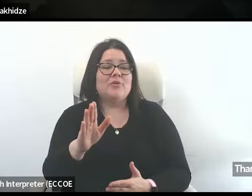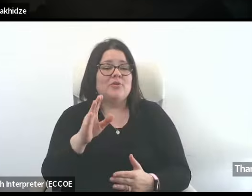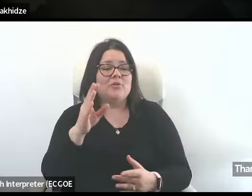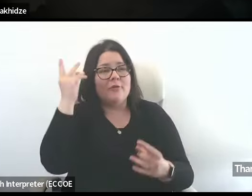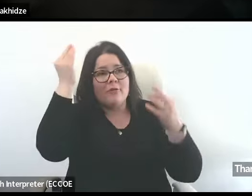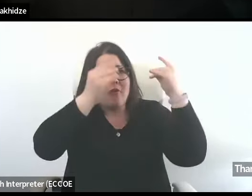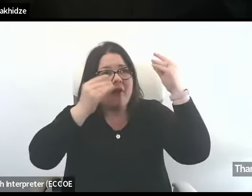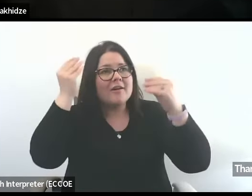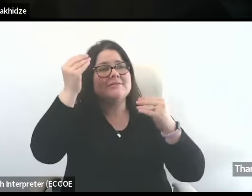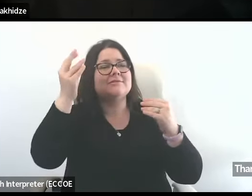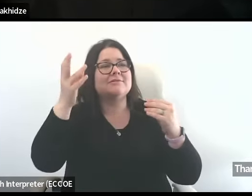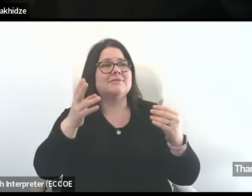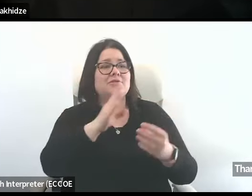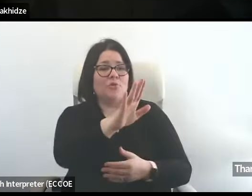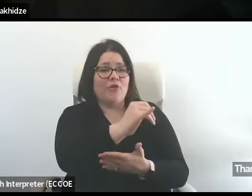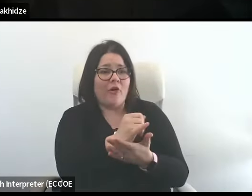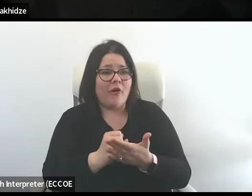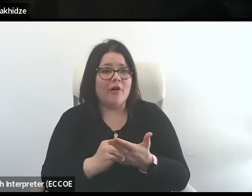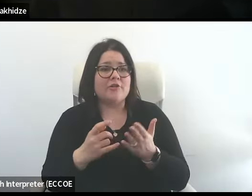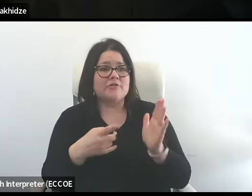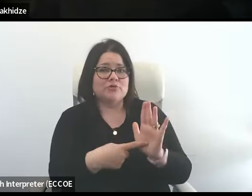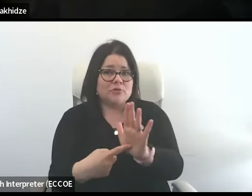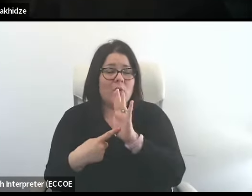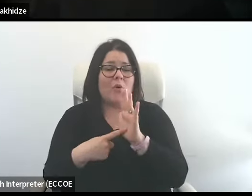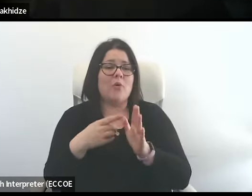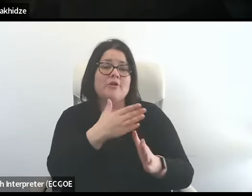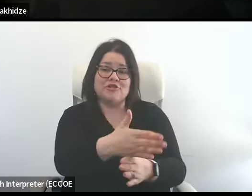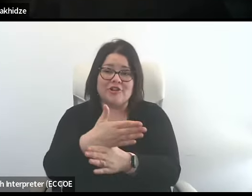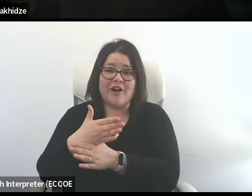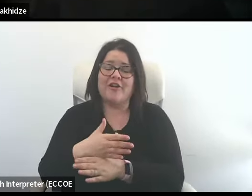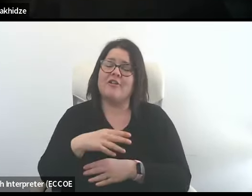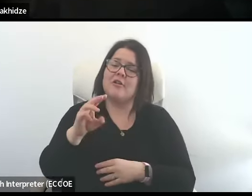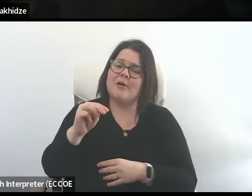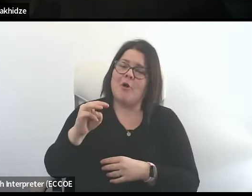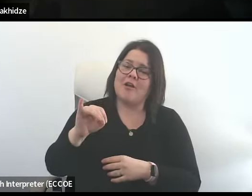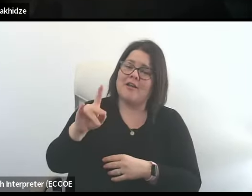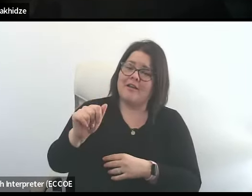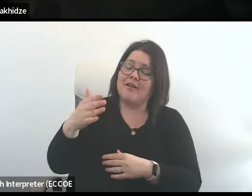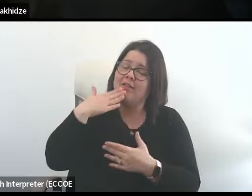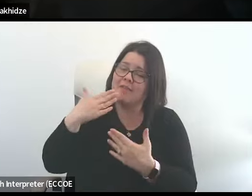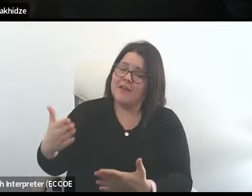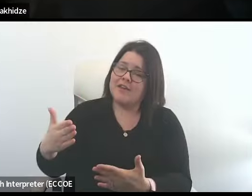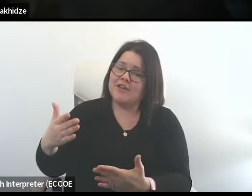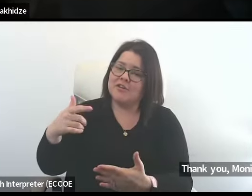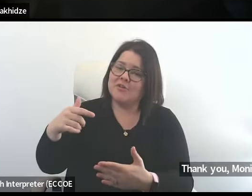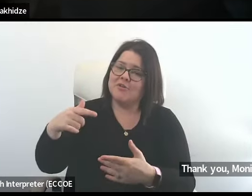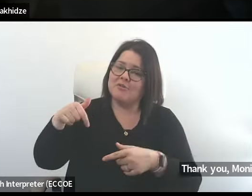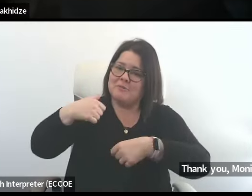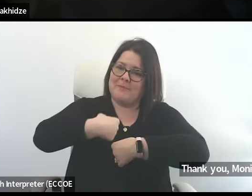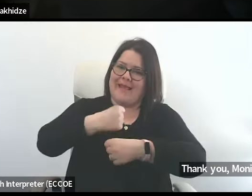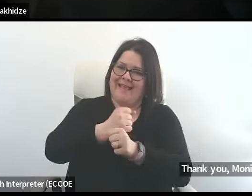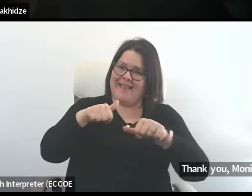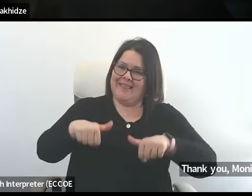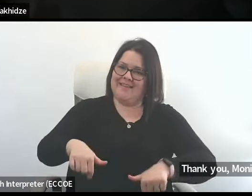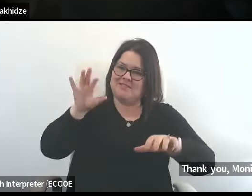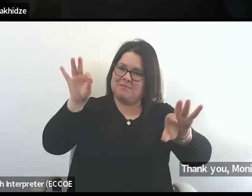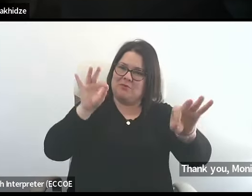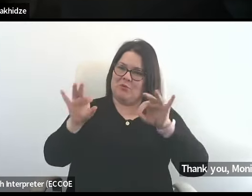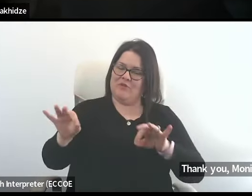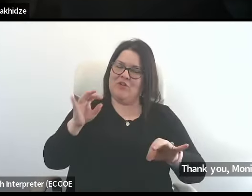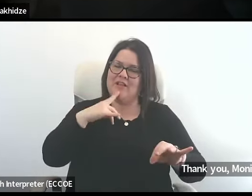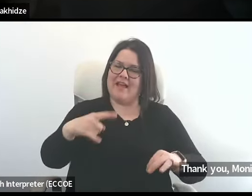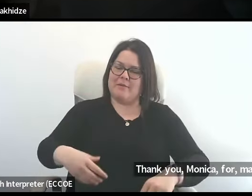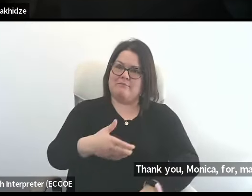for sharing your work and your ideas with us. Thank you, Monika, for making this beautiful and potent